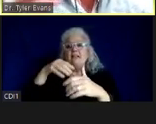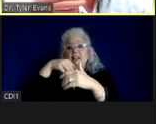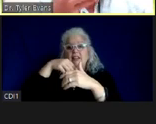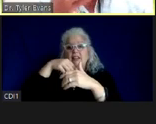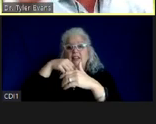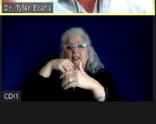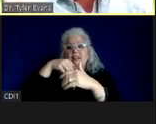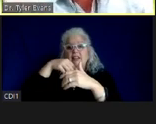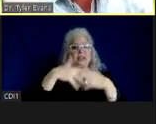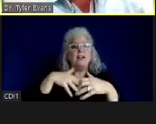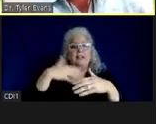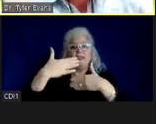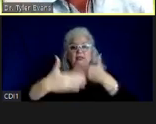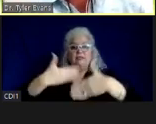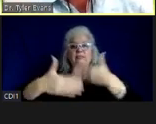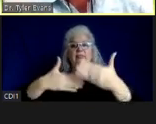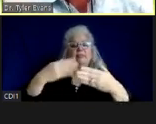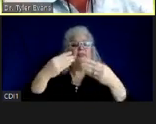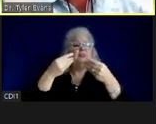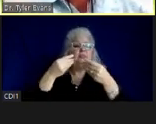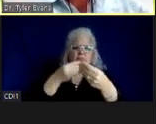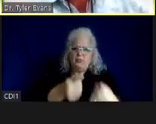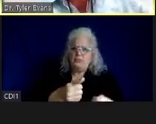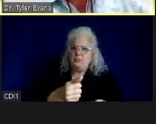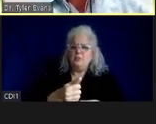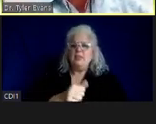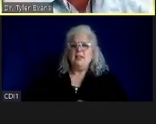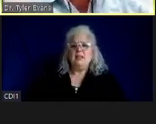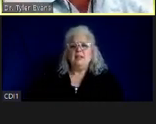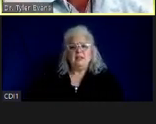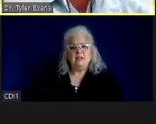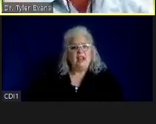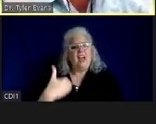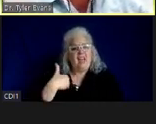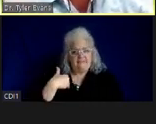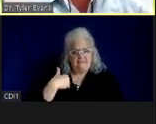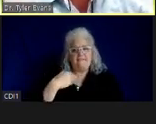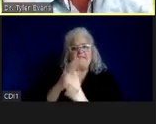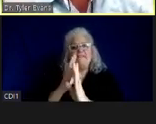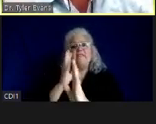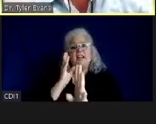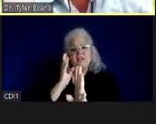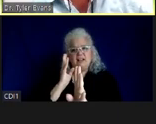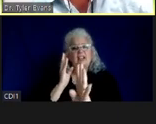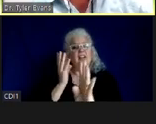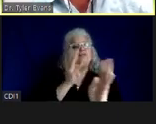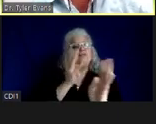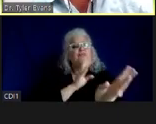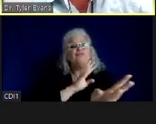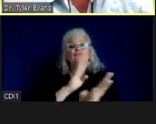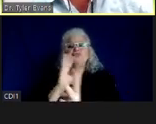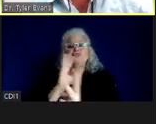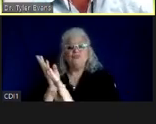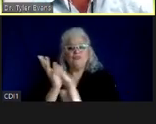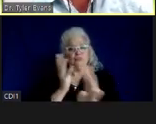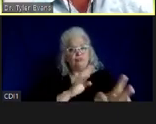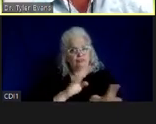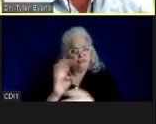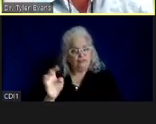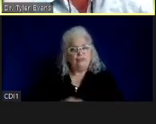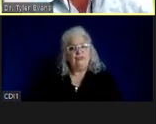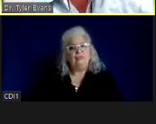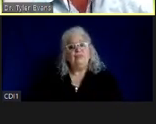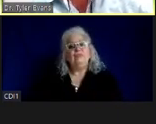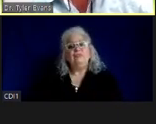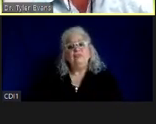we've got lines that essentially kind of sneak through, call them the Disneyland lines, you know, and make people feel